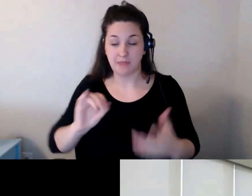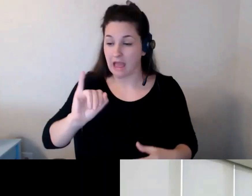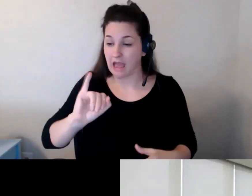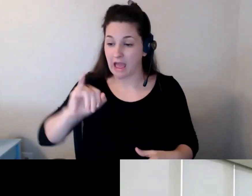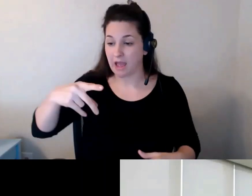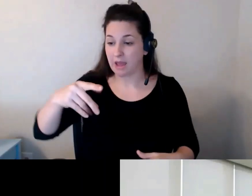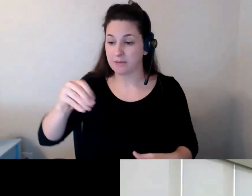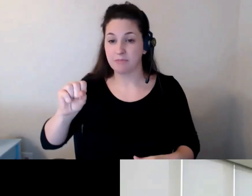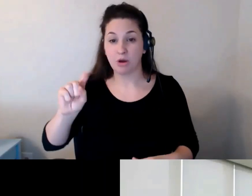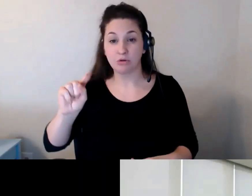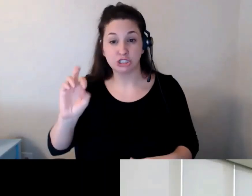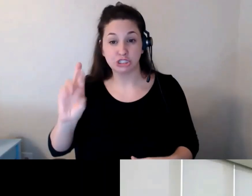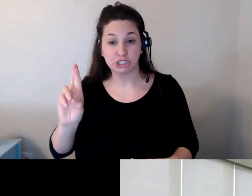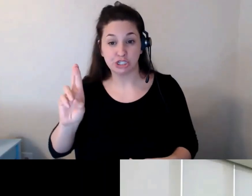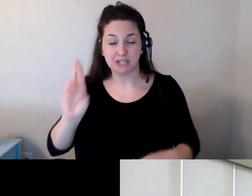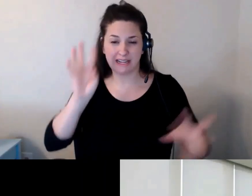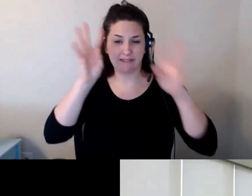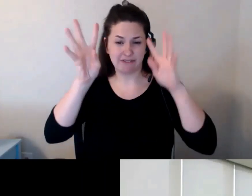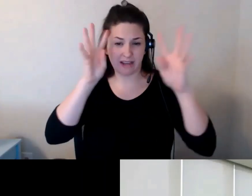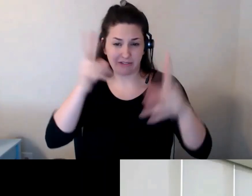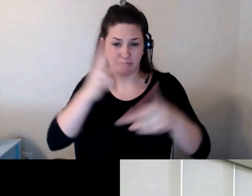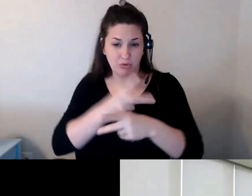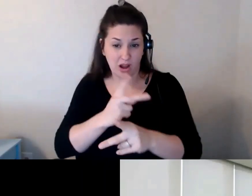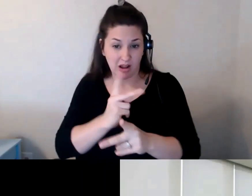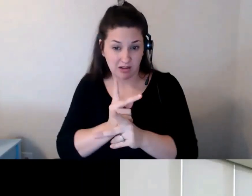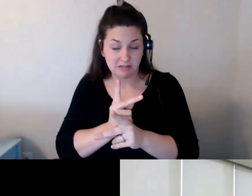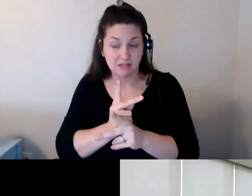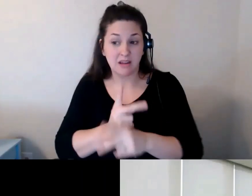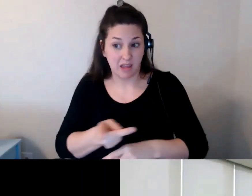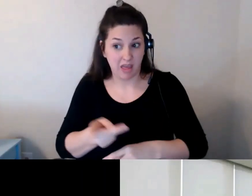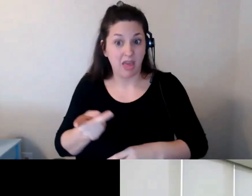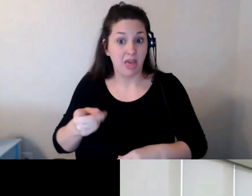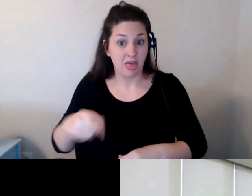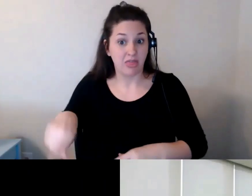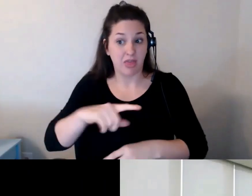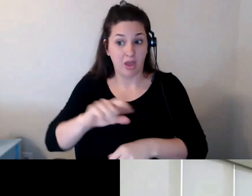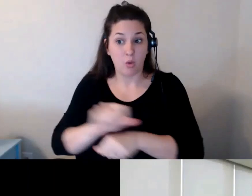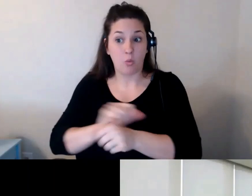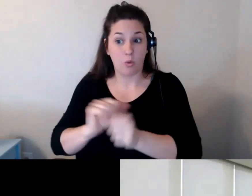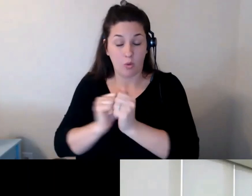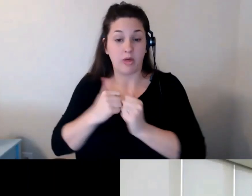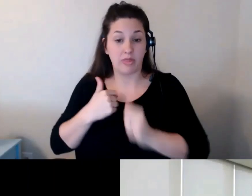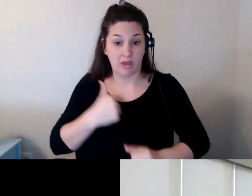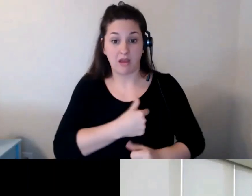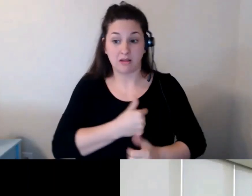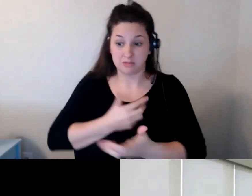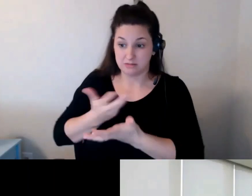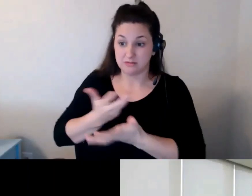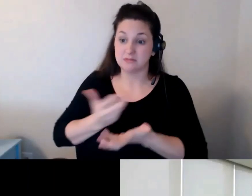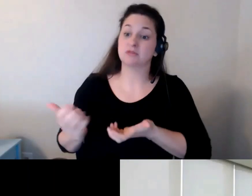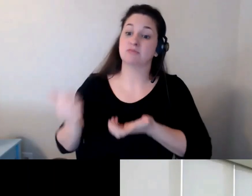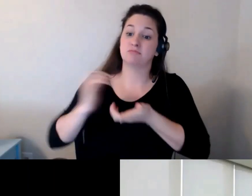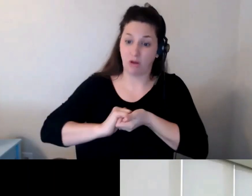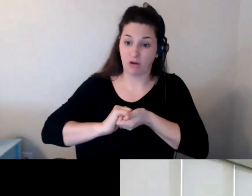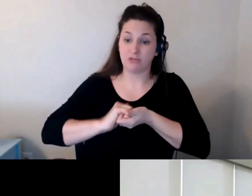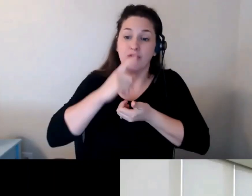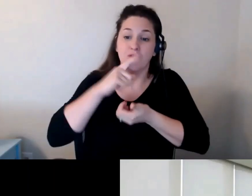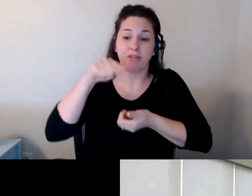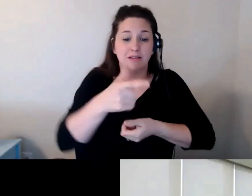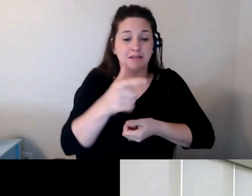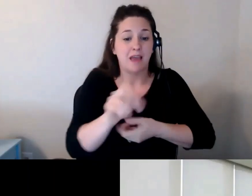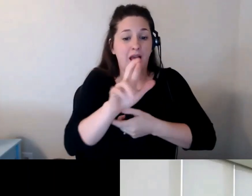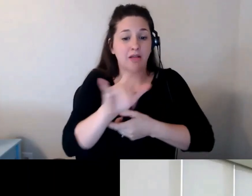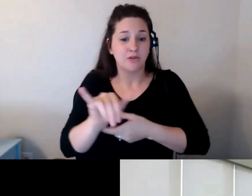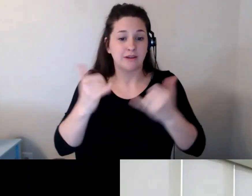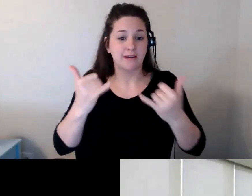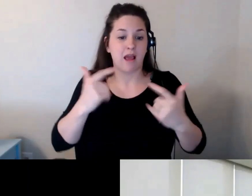iPoster inventive product that have worked with us in being able to make this a gallery that can live as